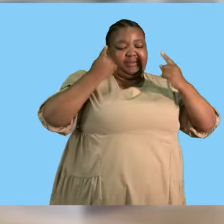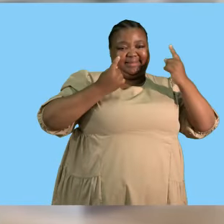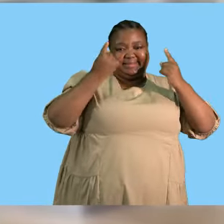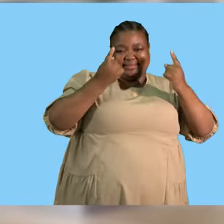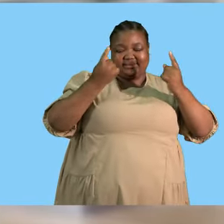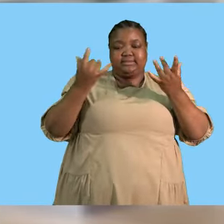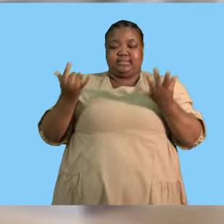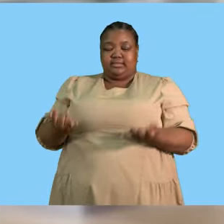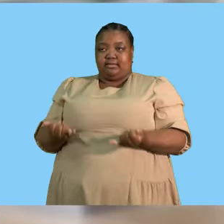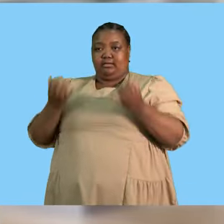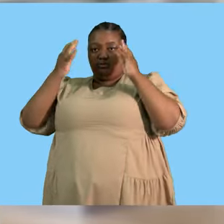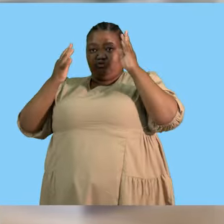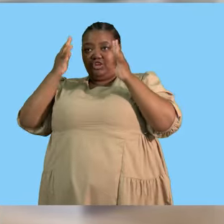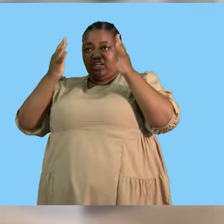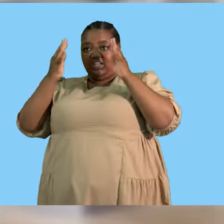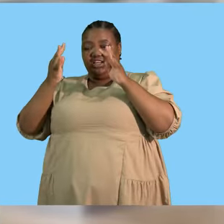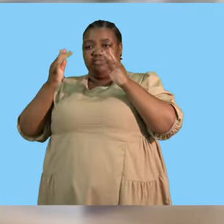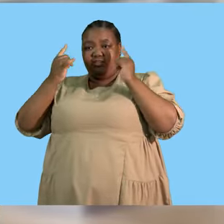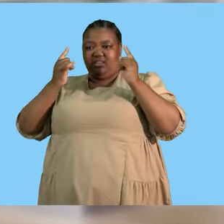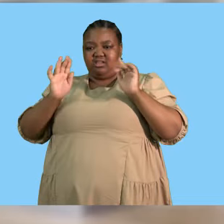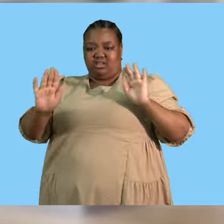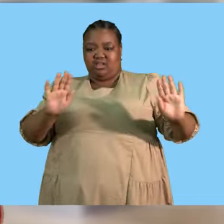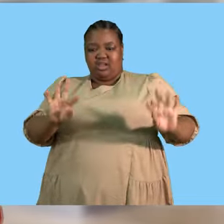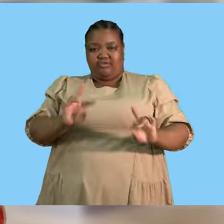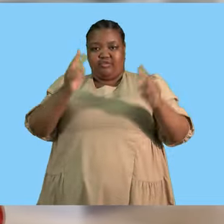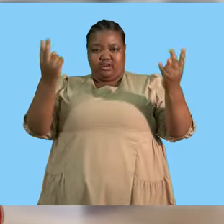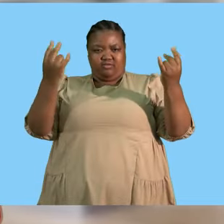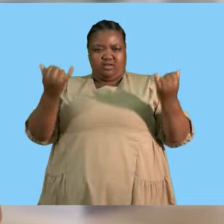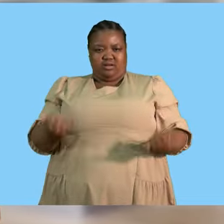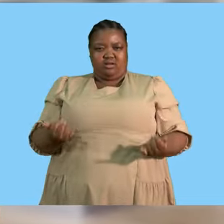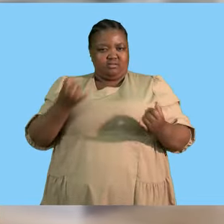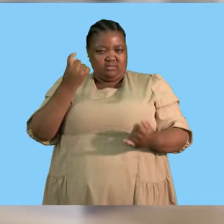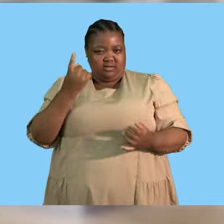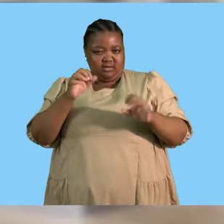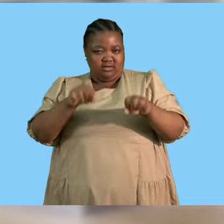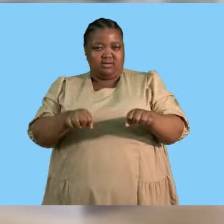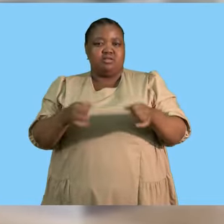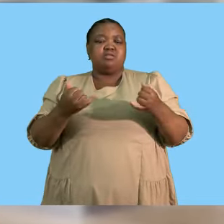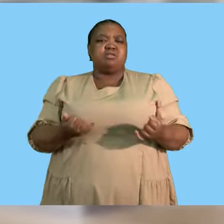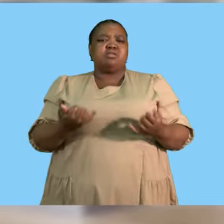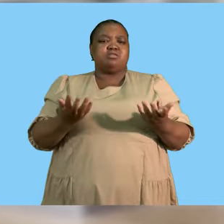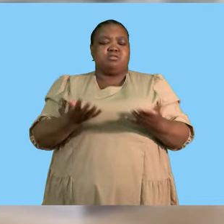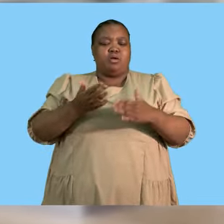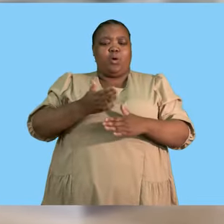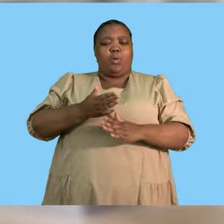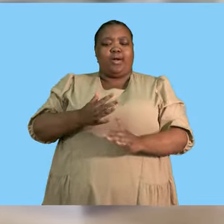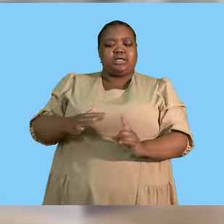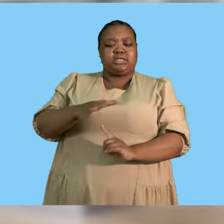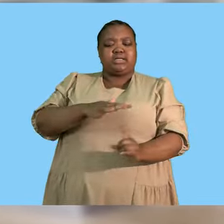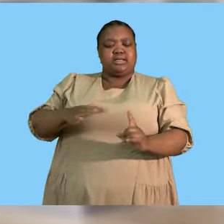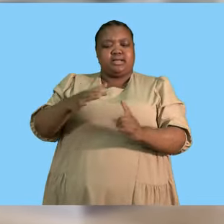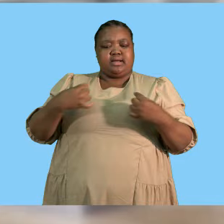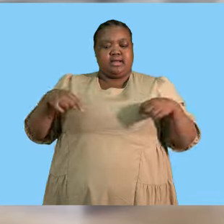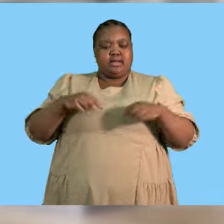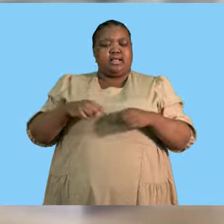thinking and creative thinking. Now let us check in the workplace what are the things that we can usually do